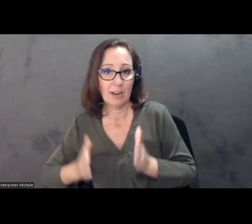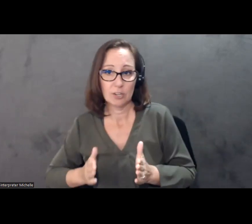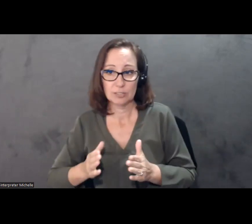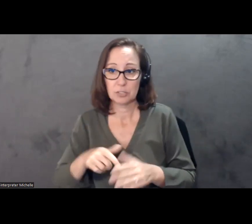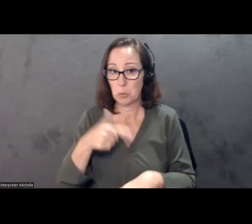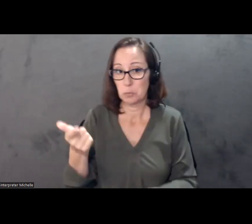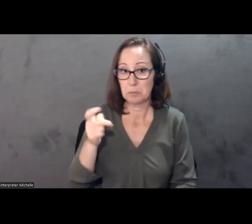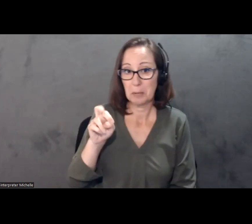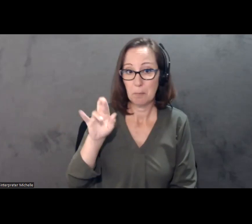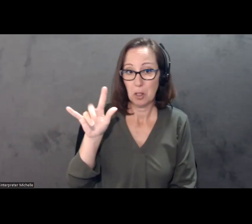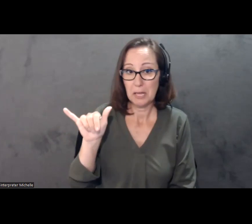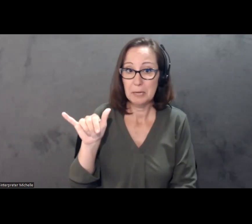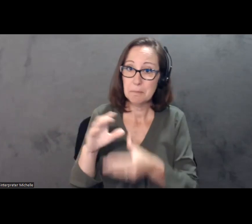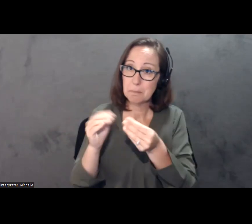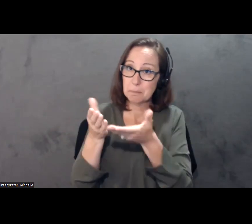Kimberly.